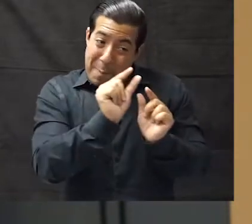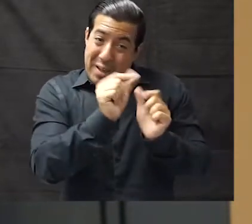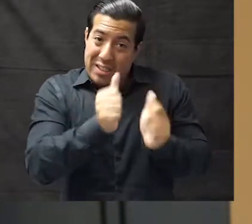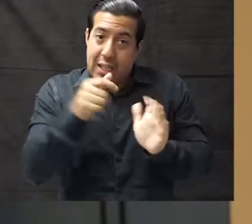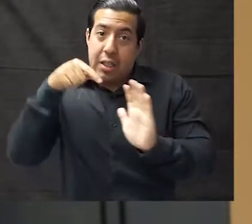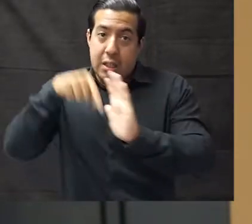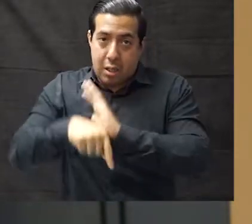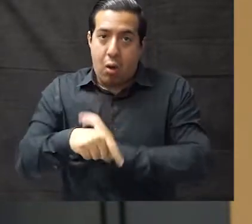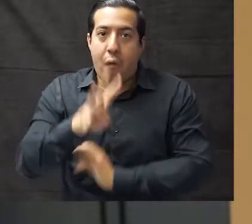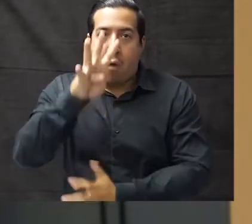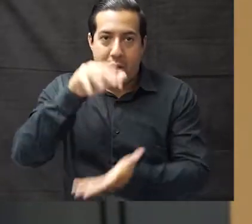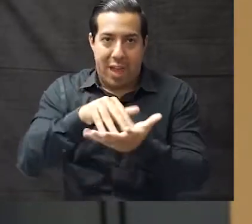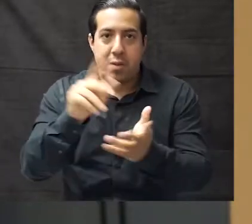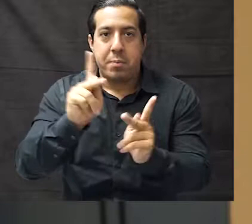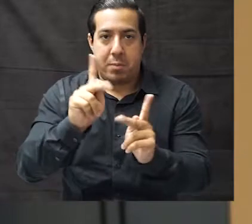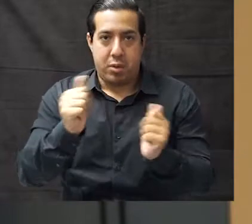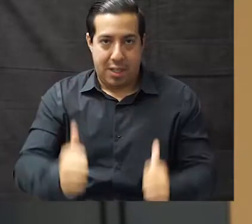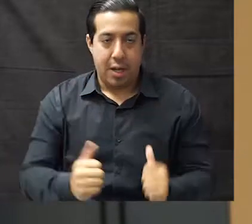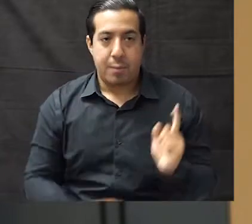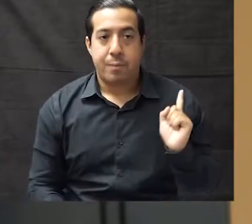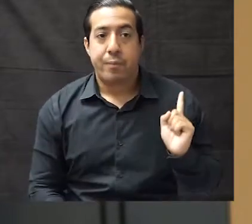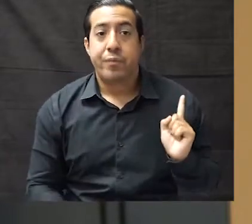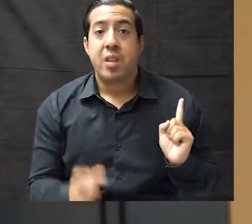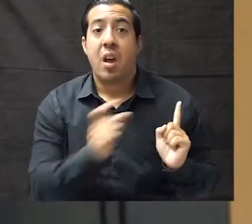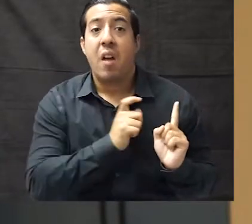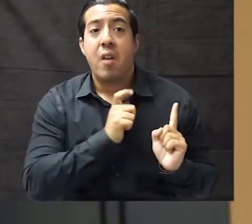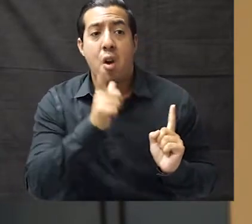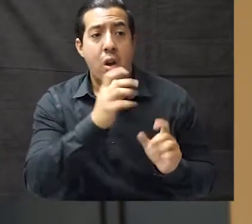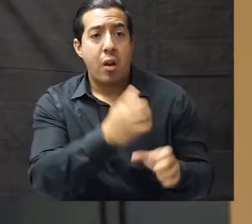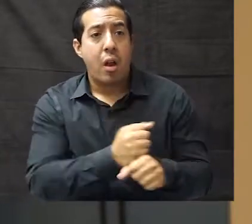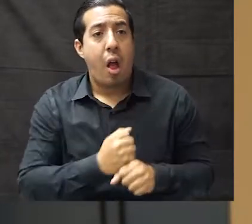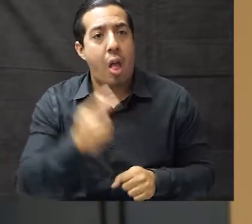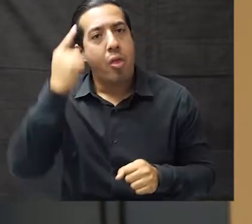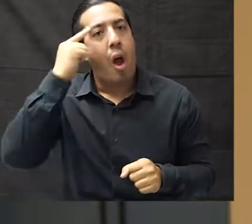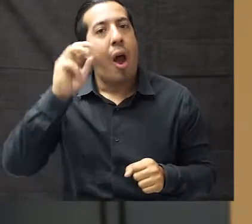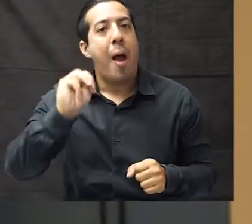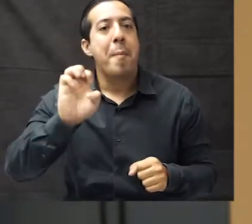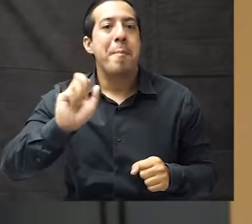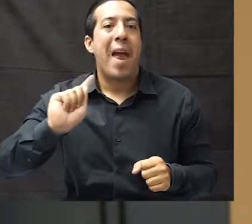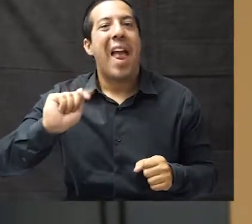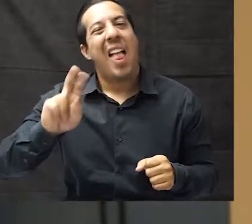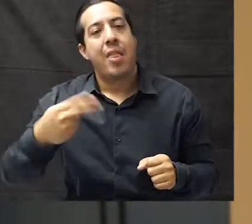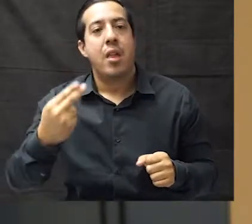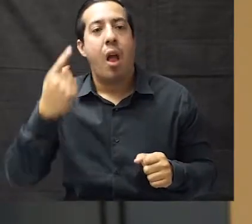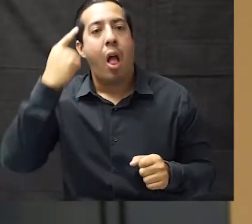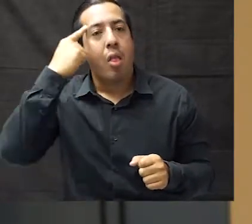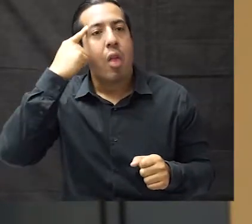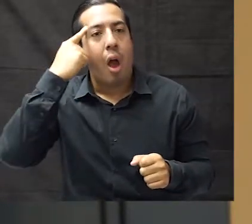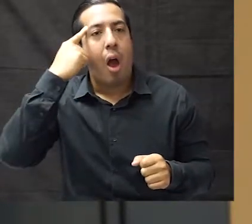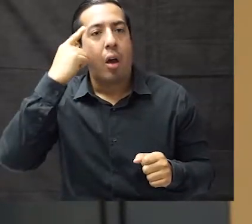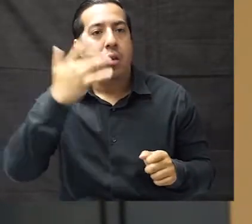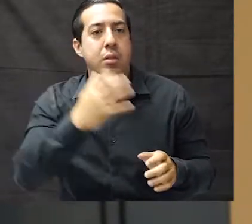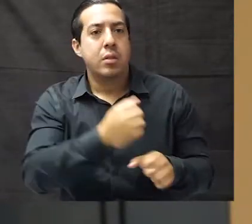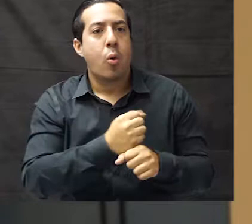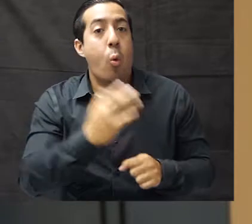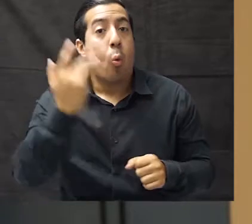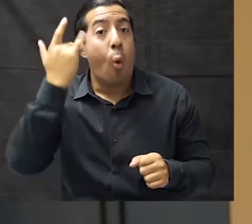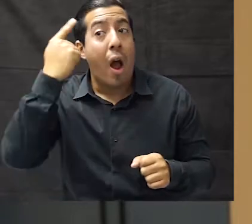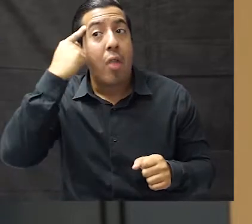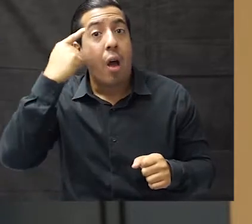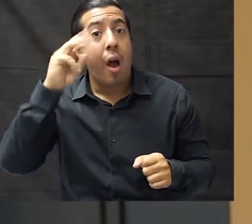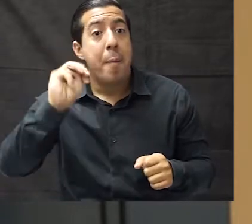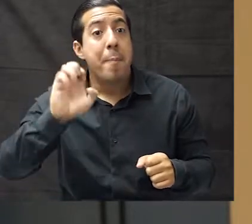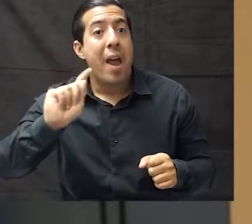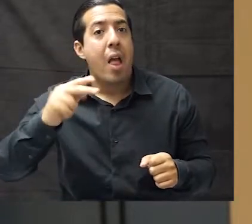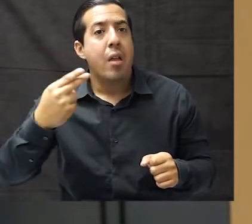that we realized, oh dear, that's not meth. But that was the first that showed up here that we knew of was about a year ago.